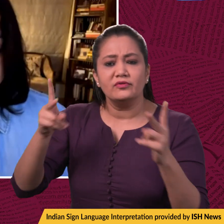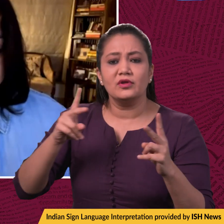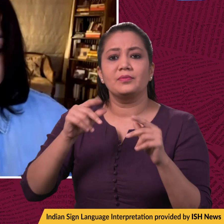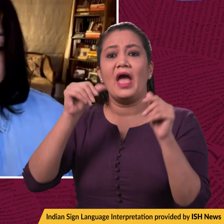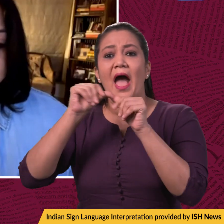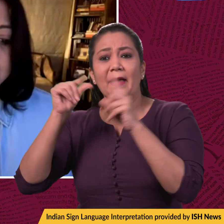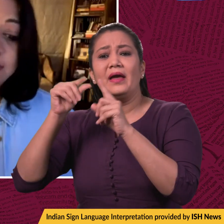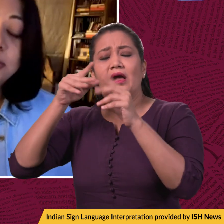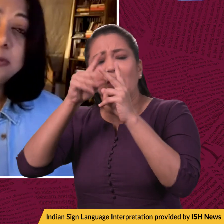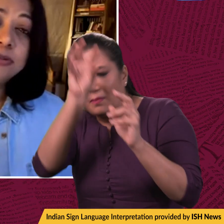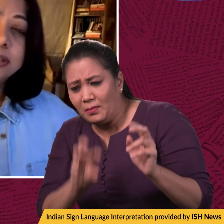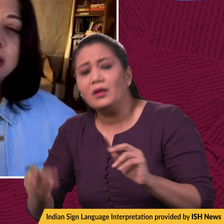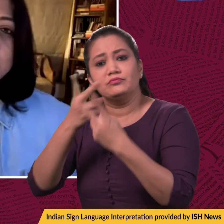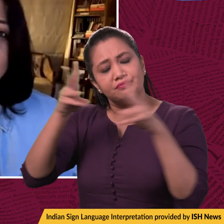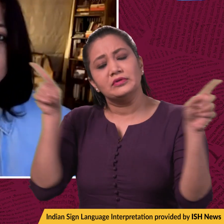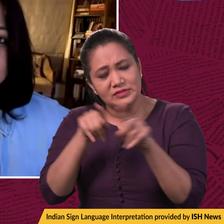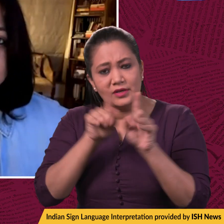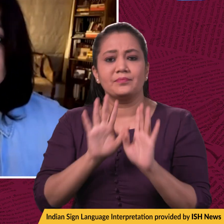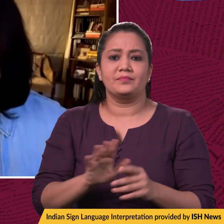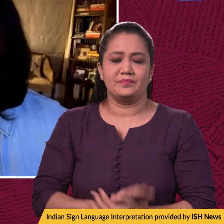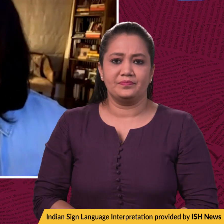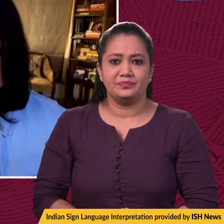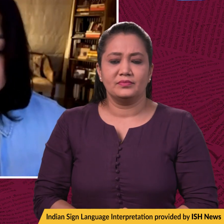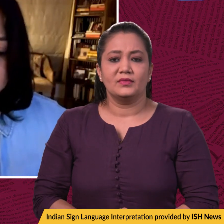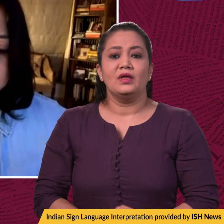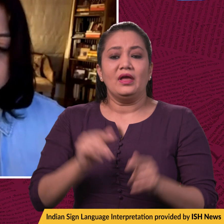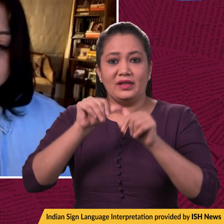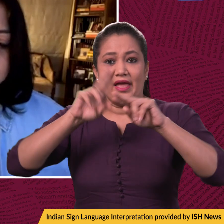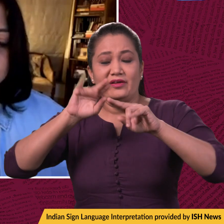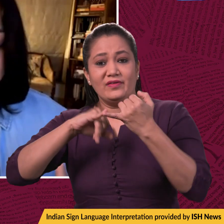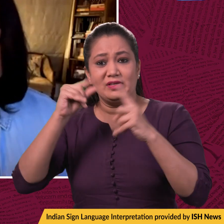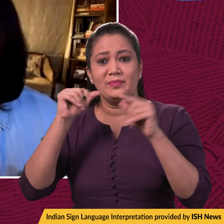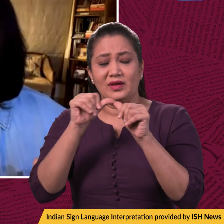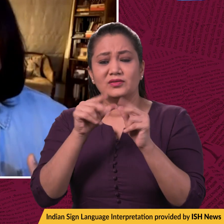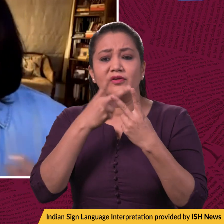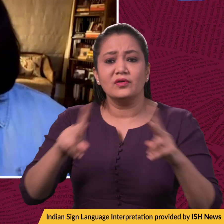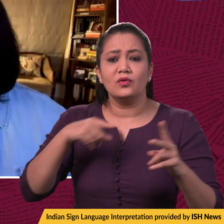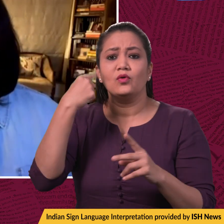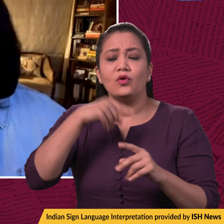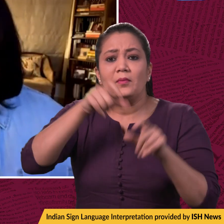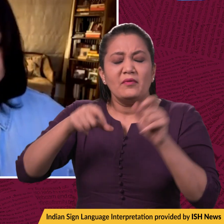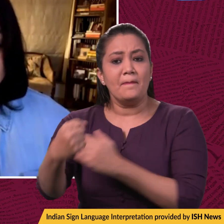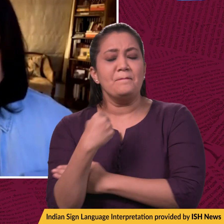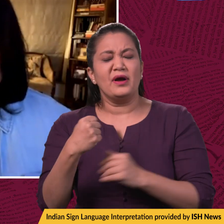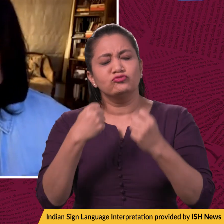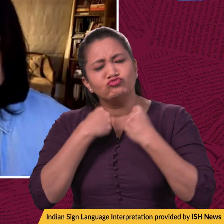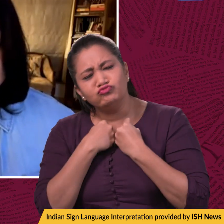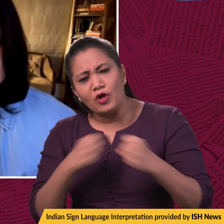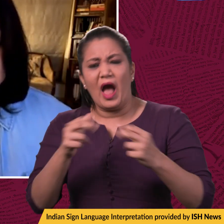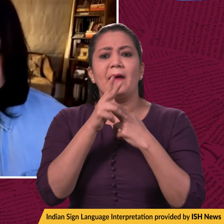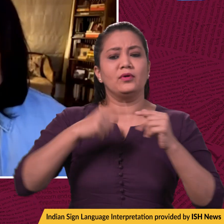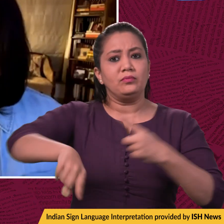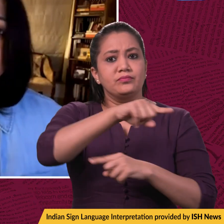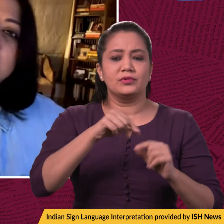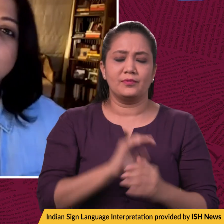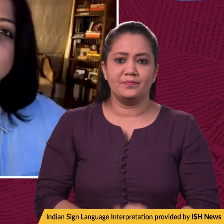Arunachal Pradesh. AFSPA has been criticized quite often for being a draconian act, for the unbridled power that it gives the armed forces,